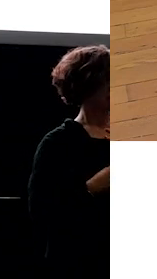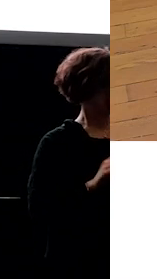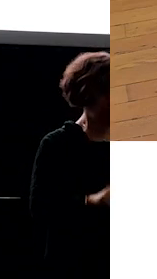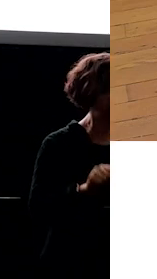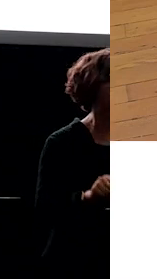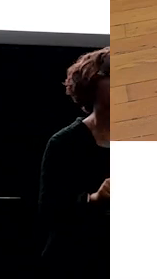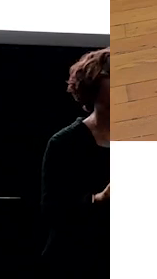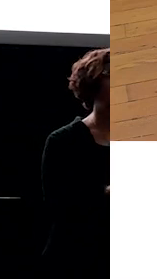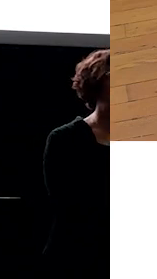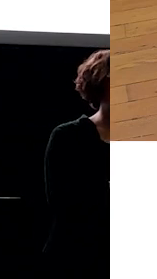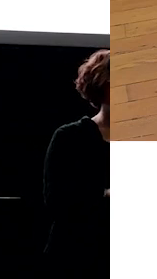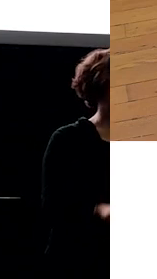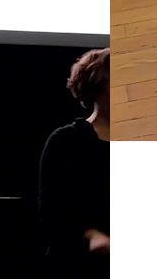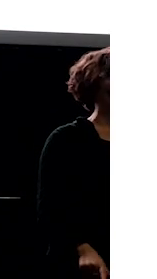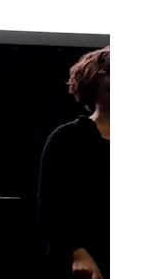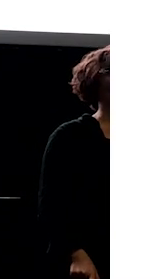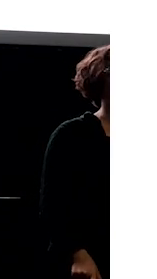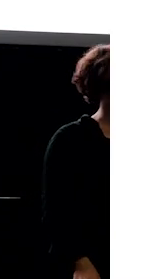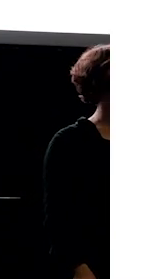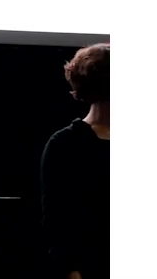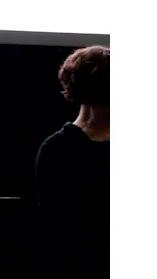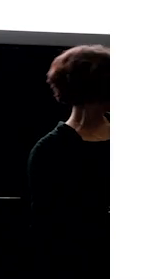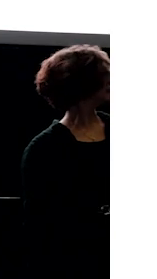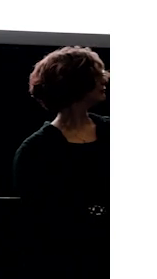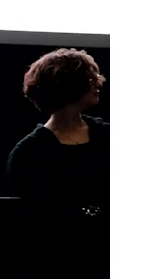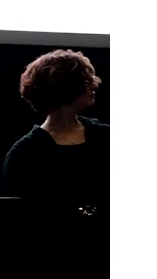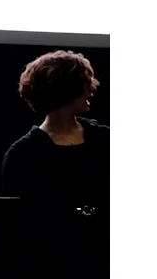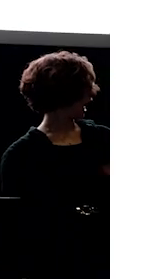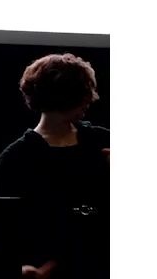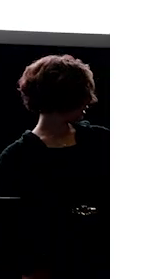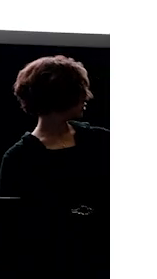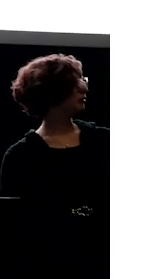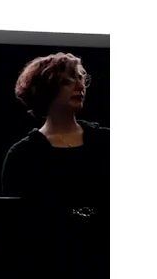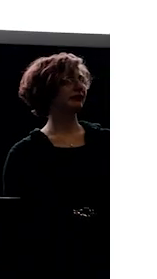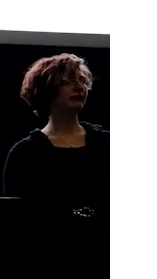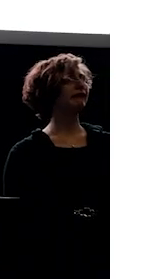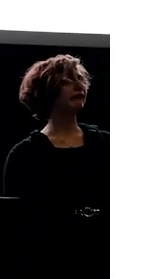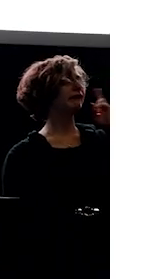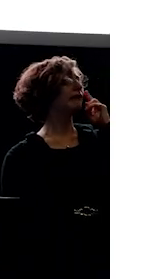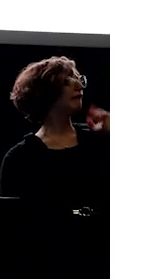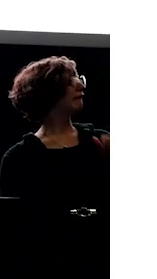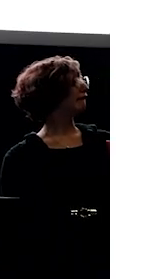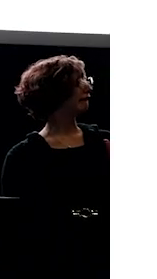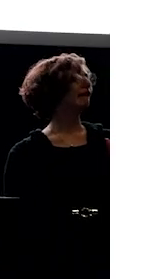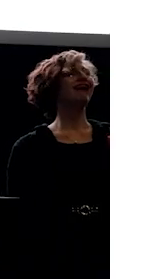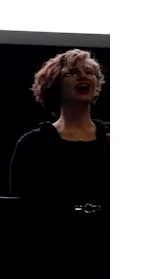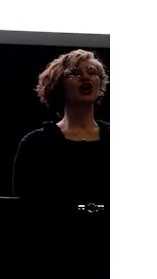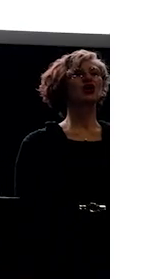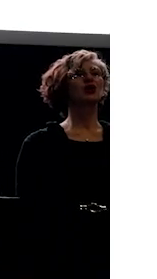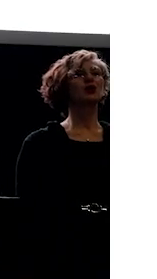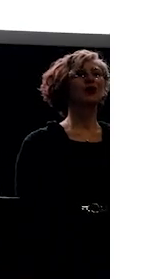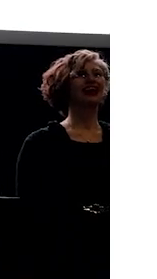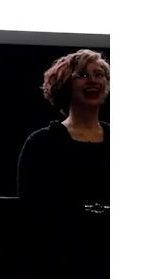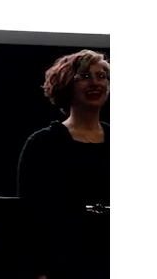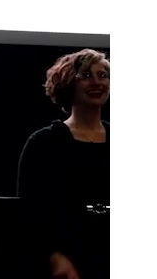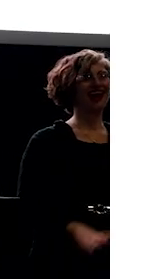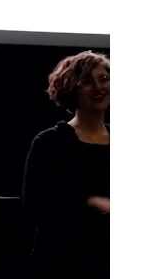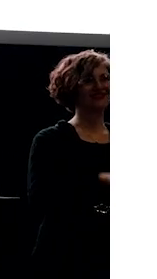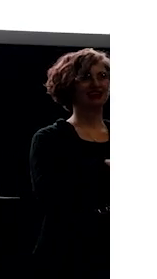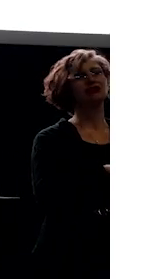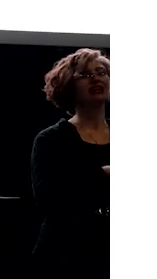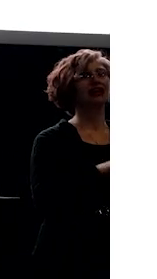ADHD, I simply said, watch me. And in 2015, I founded AdvancedDesign, a design nonprofit